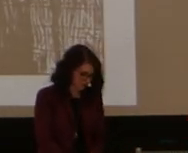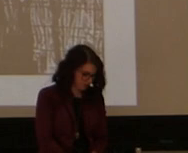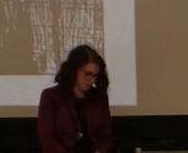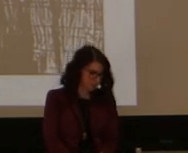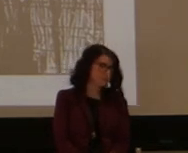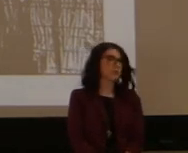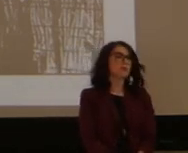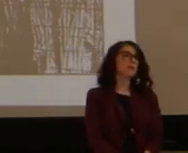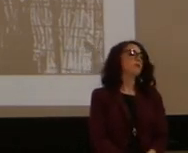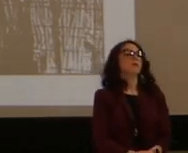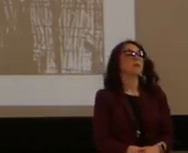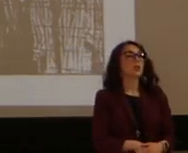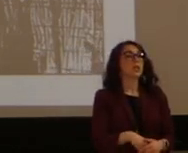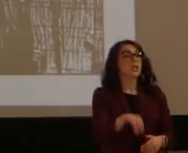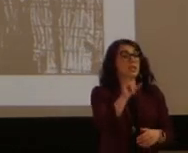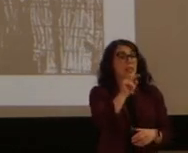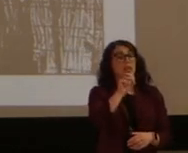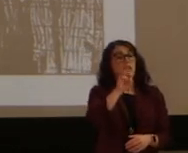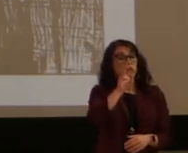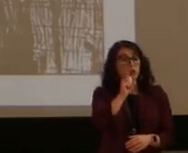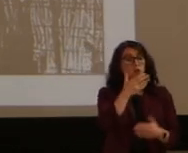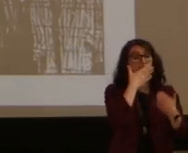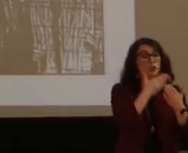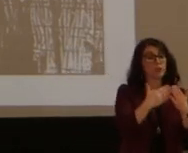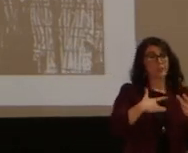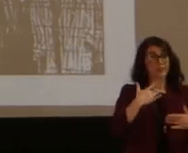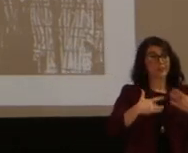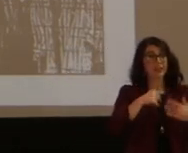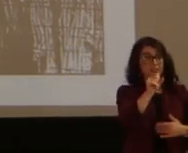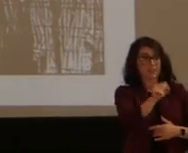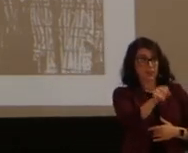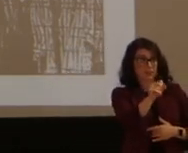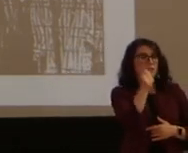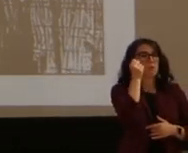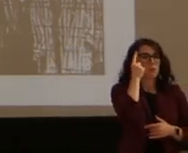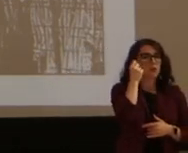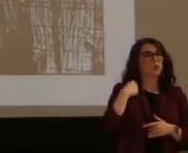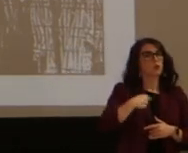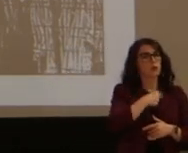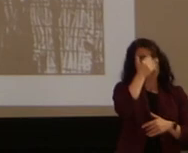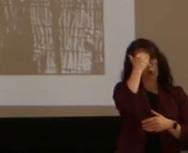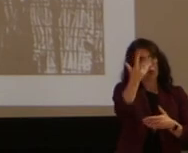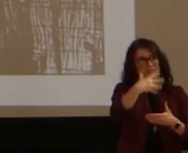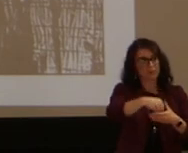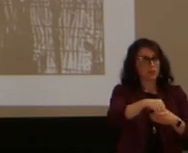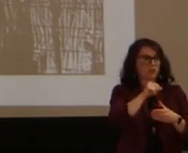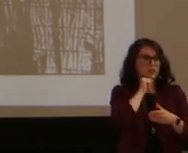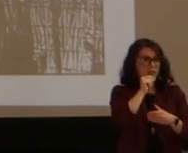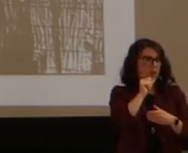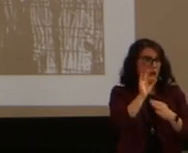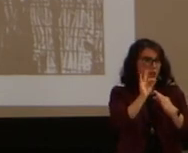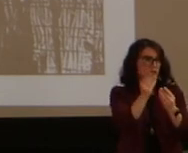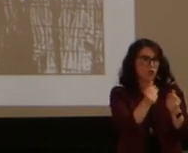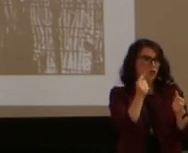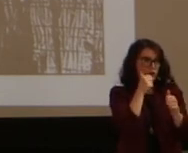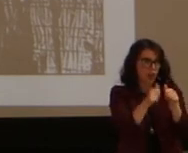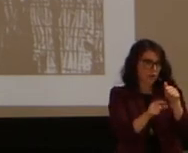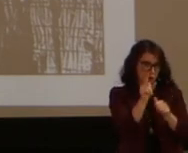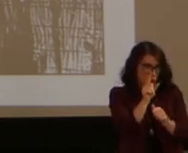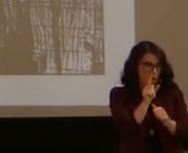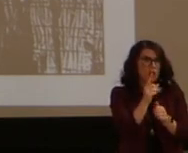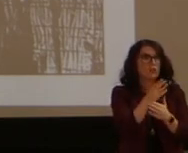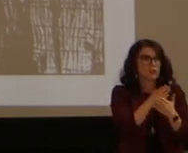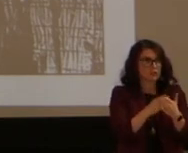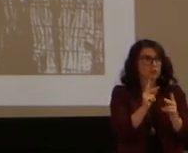As good and exciting as that news is, we know that participation is not a simple decision for everyone. Again, going back to some of our